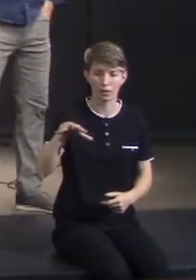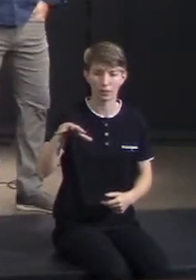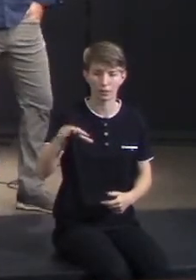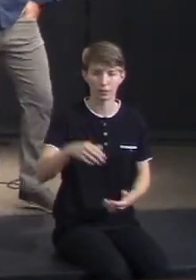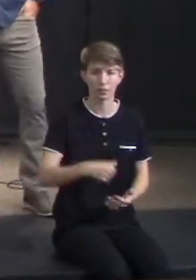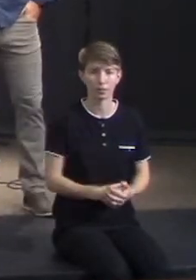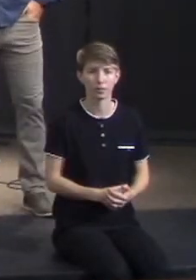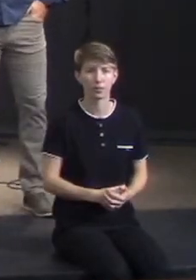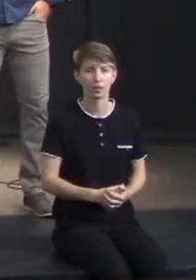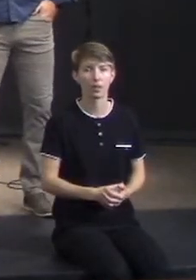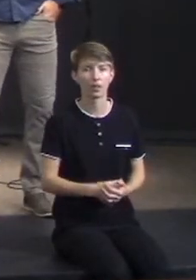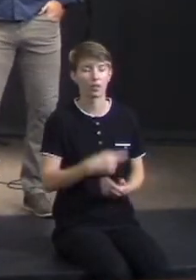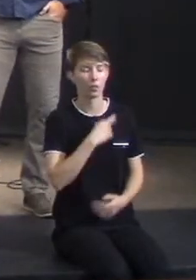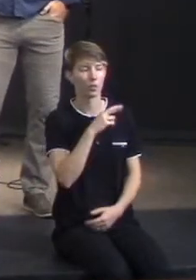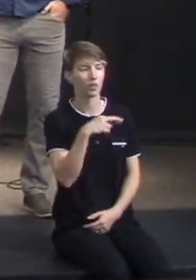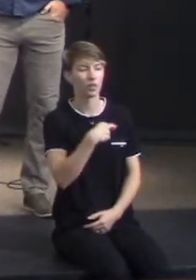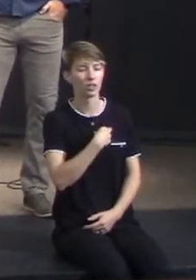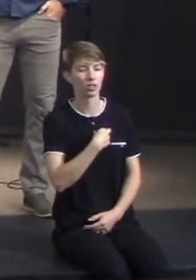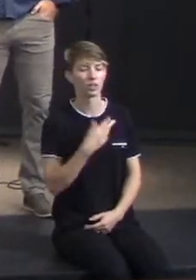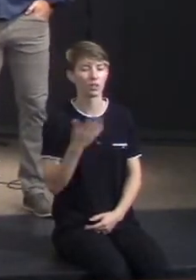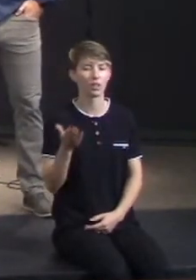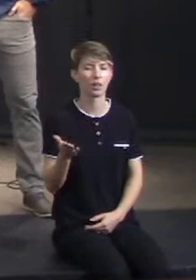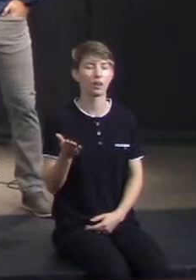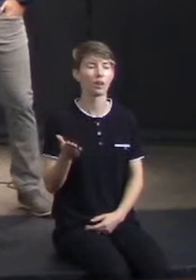The religious are there.